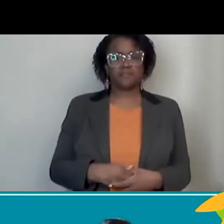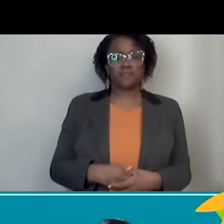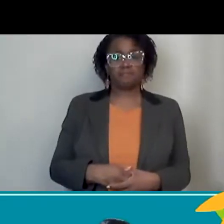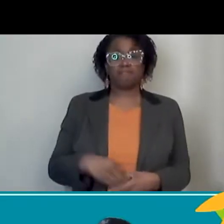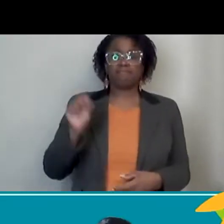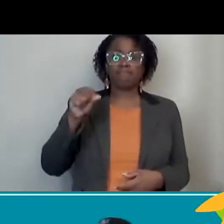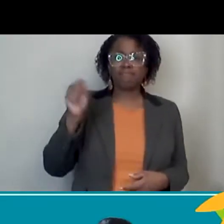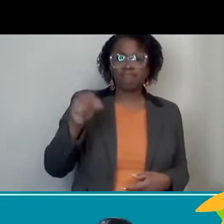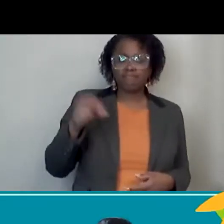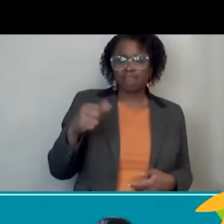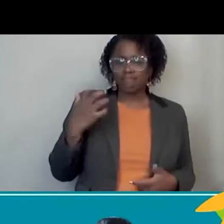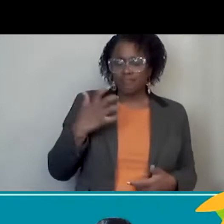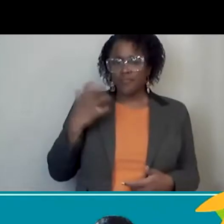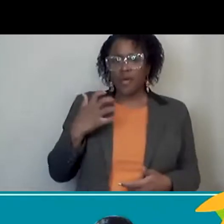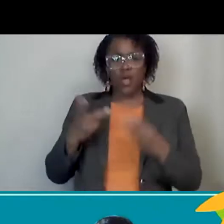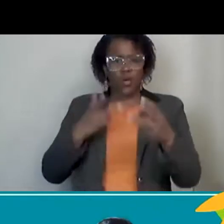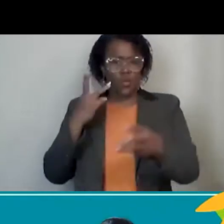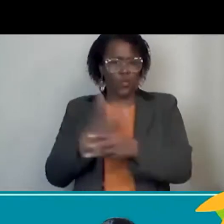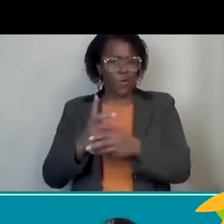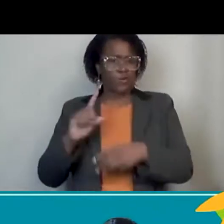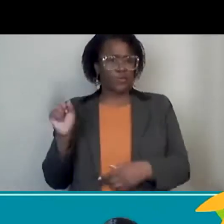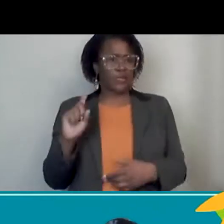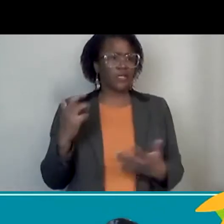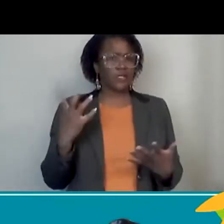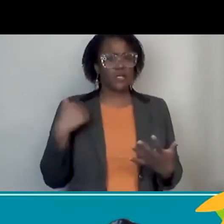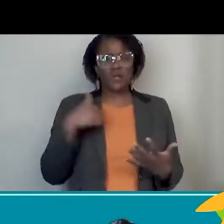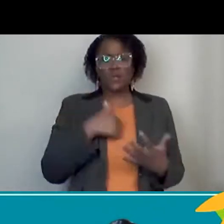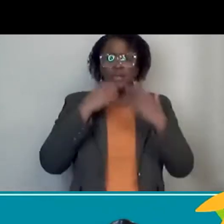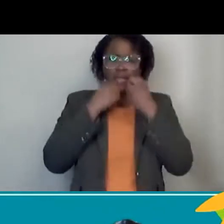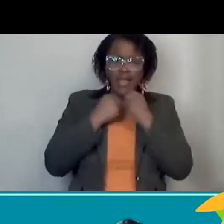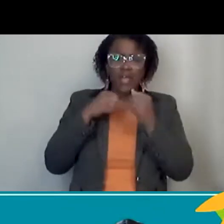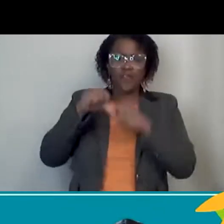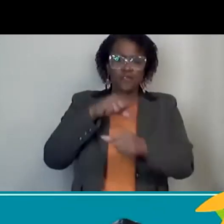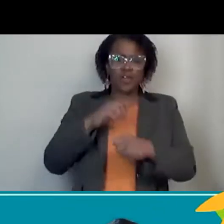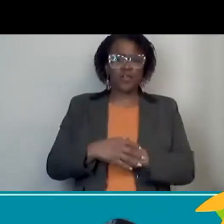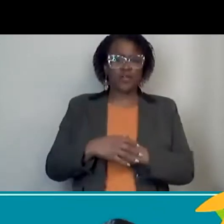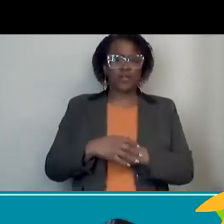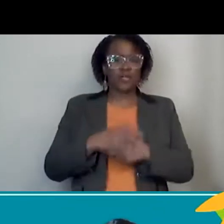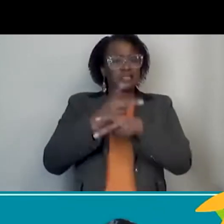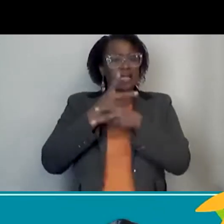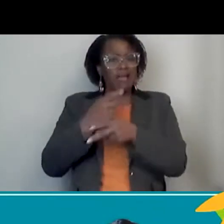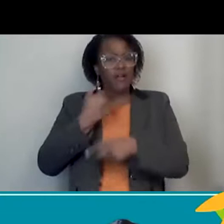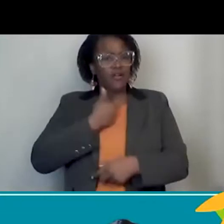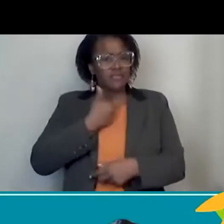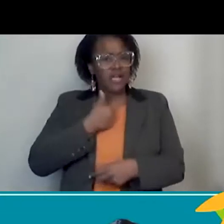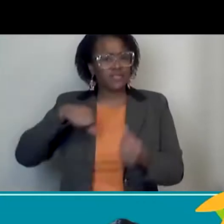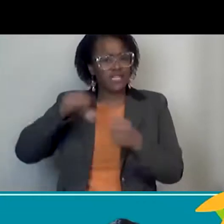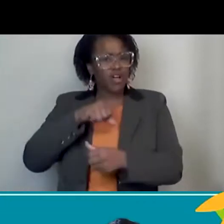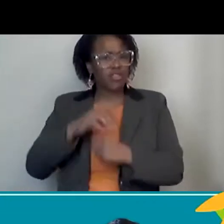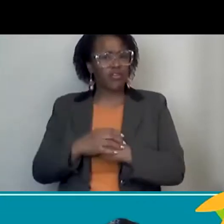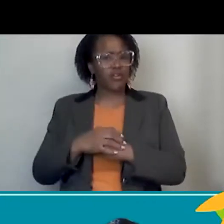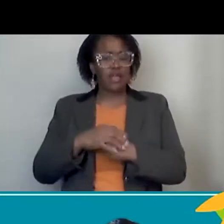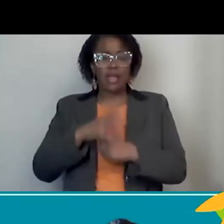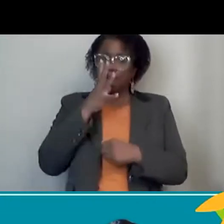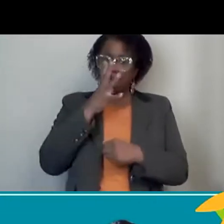Yeah, a world where we care for each other, for ourselves and each other, and Mother